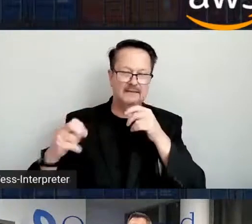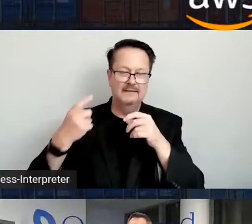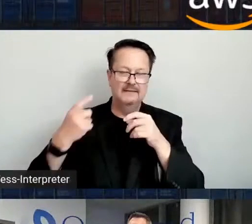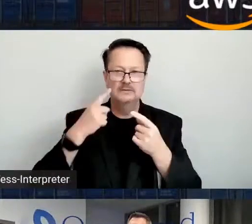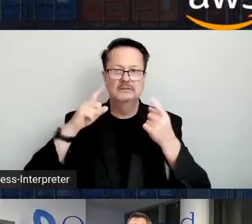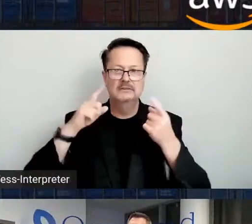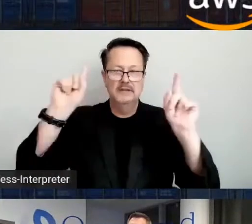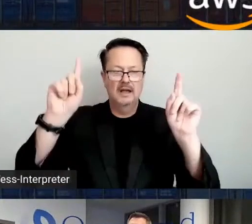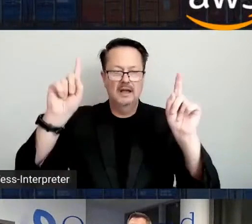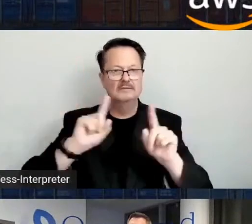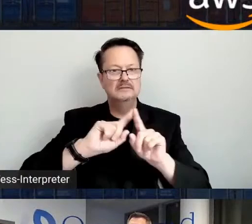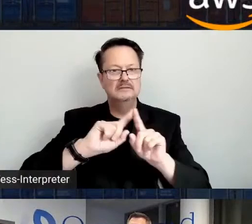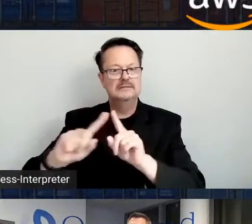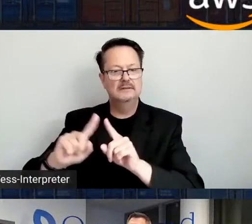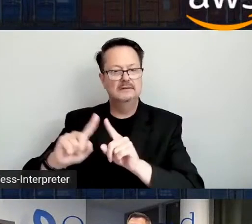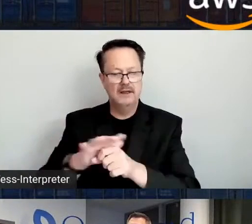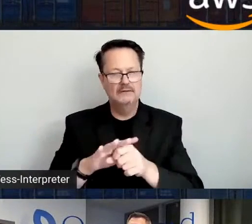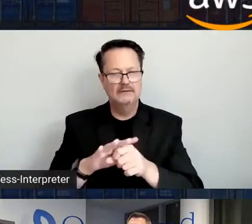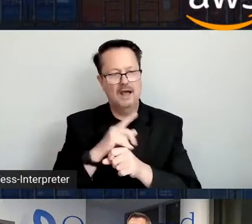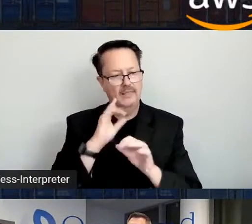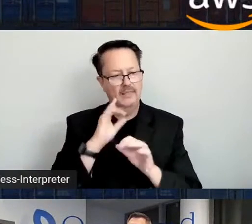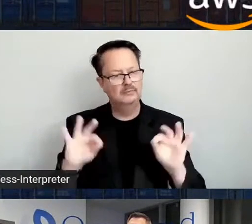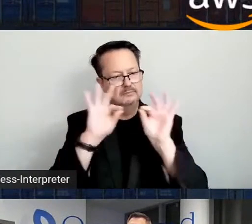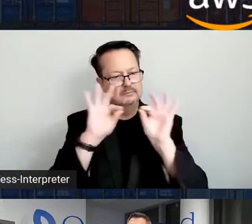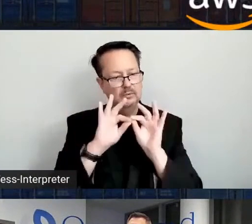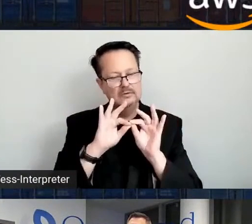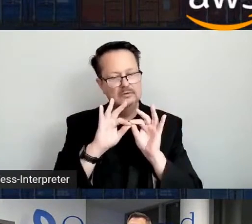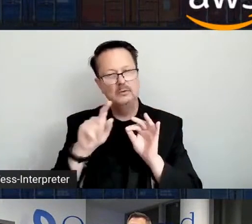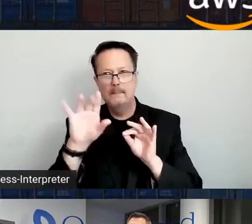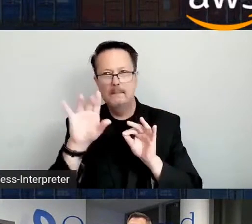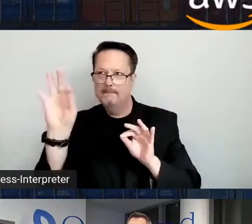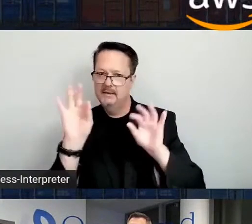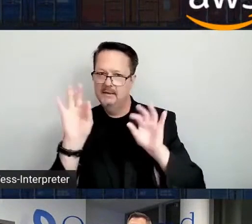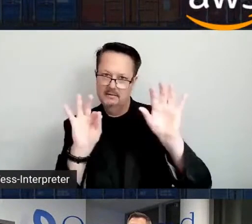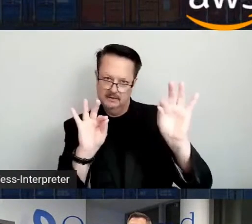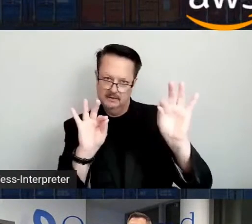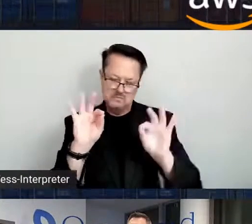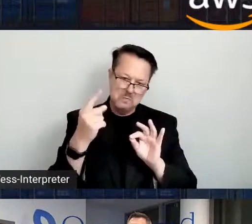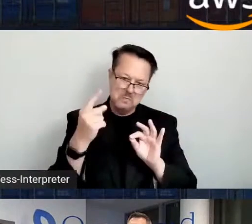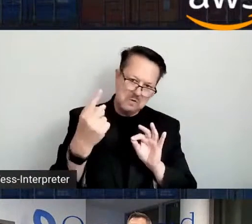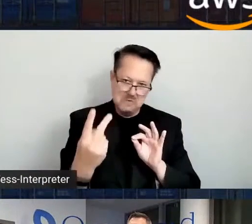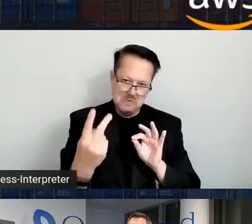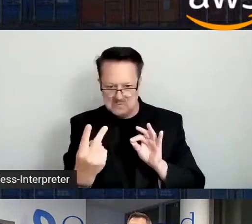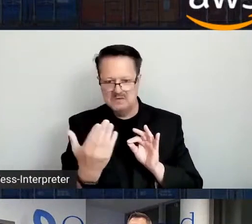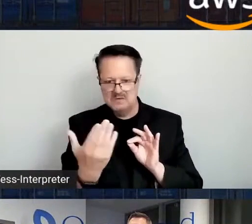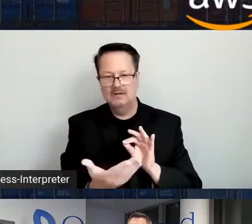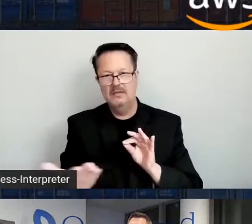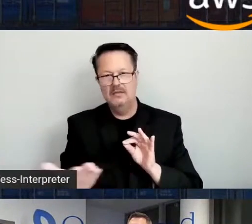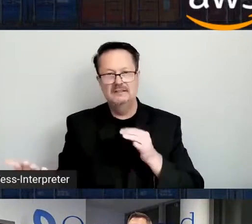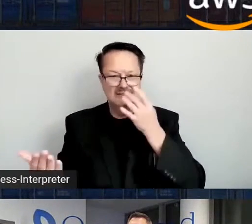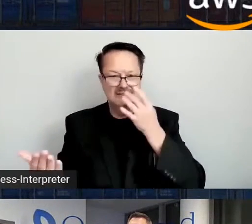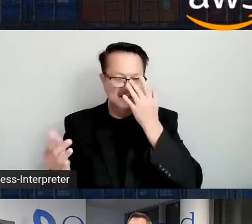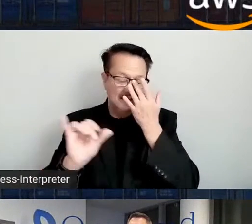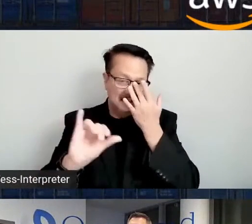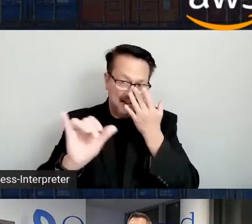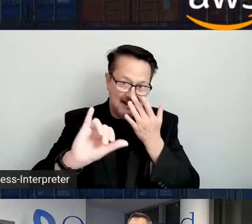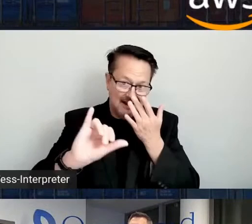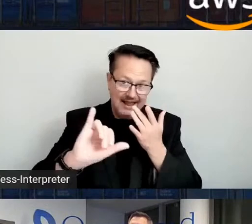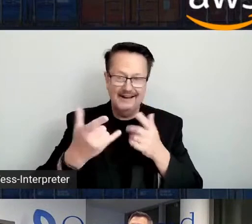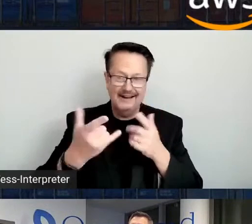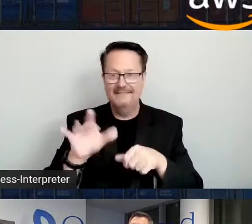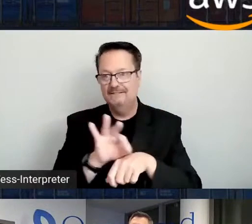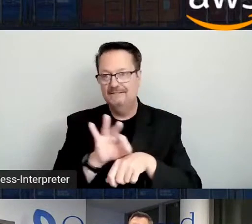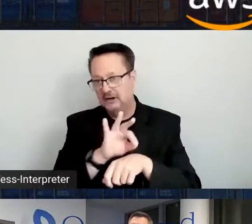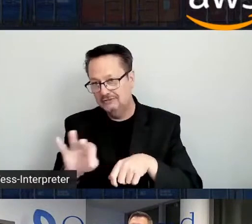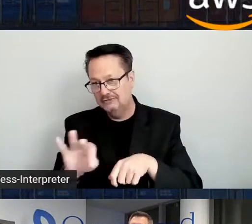areas. And I think that what's important is that you just pick, one or maybe two things that like the